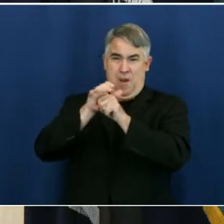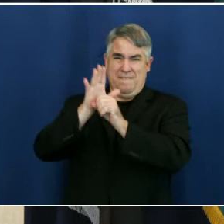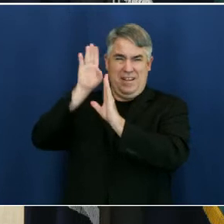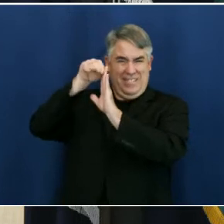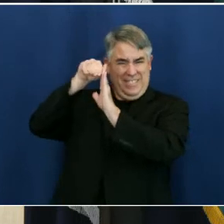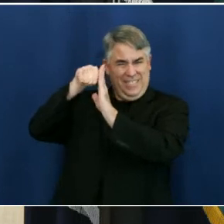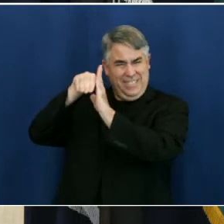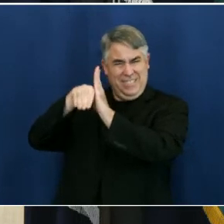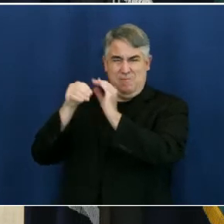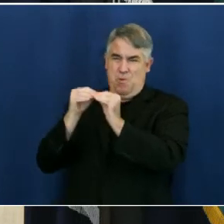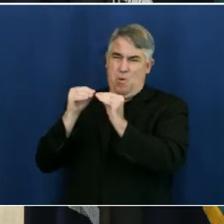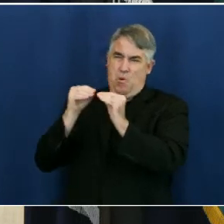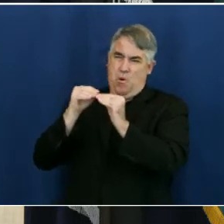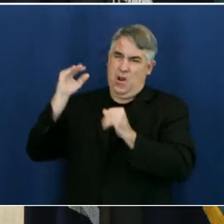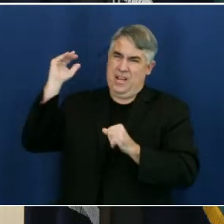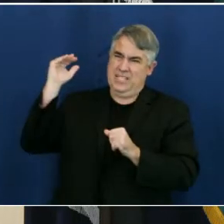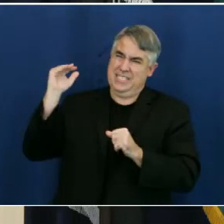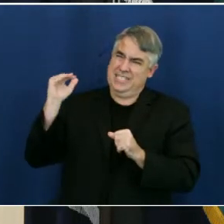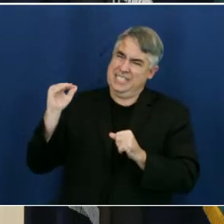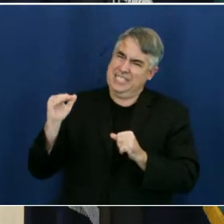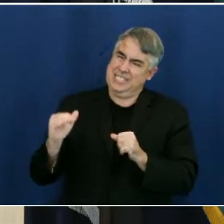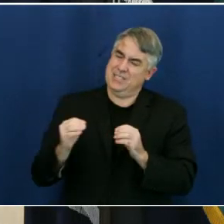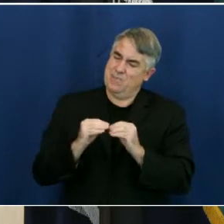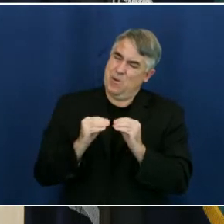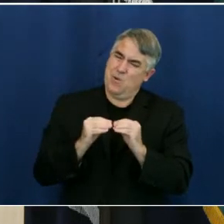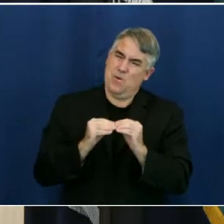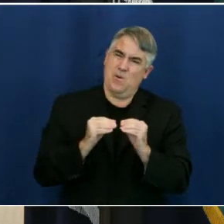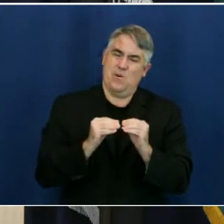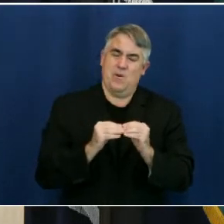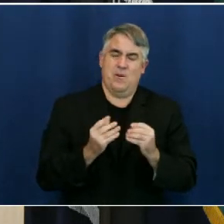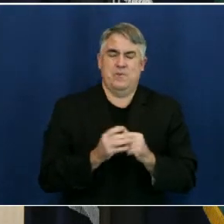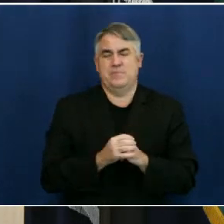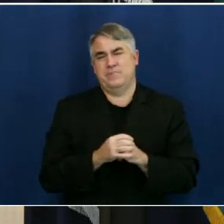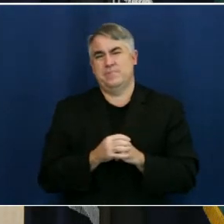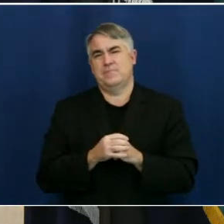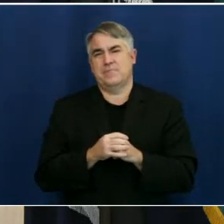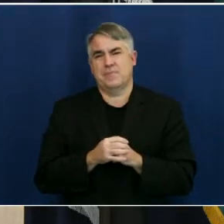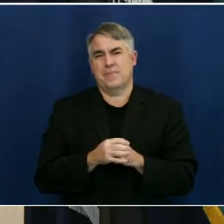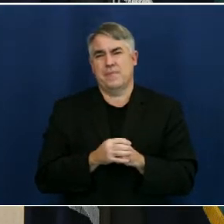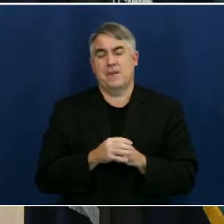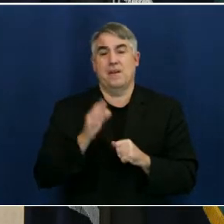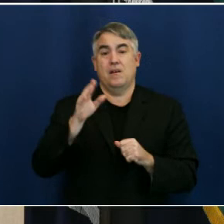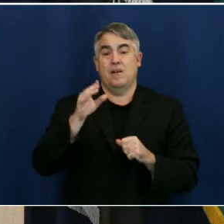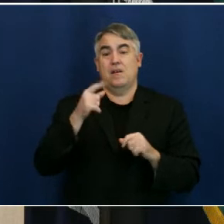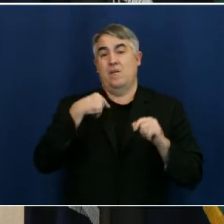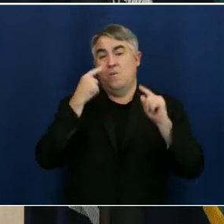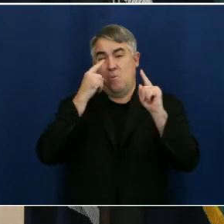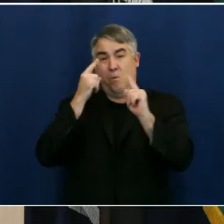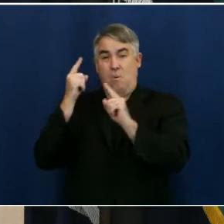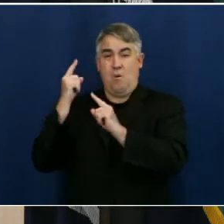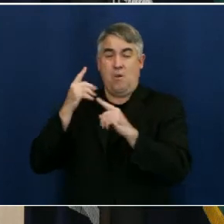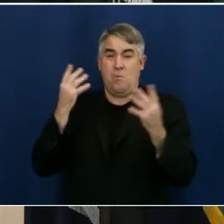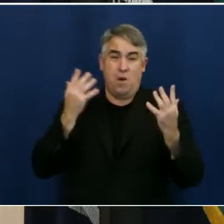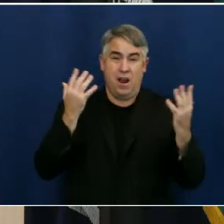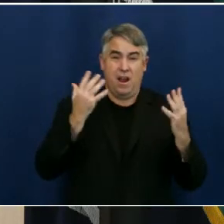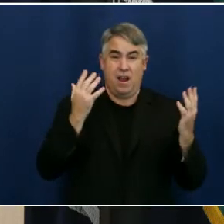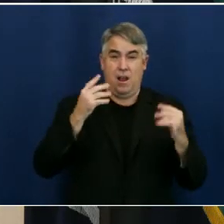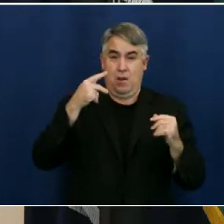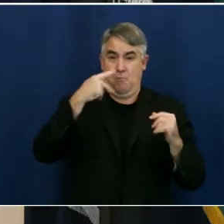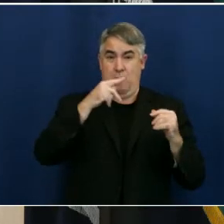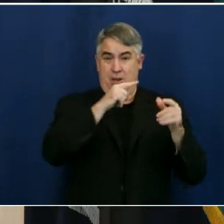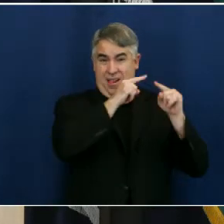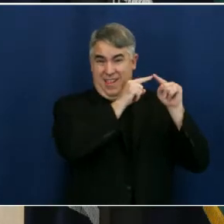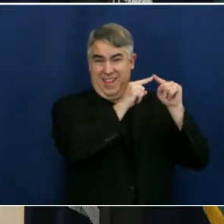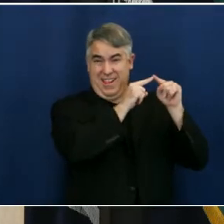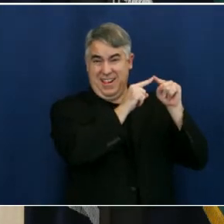over the course of the last week or so. We want to continue to have that moving. We should also aspire as a goal that we want to get to the next tier down, the red tier,